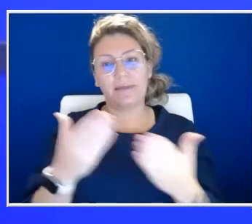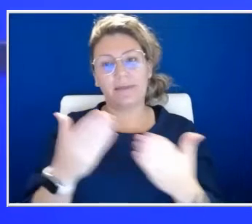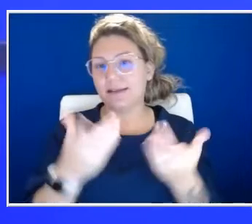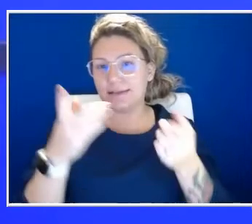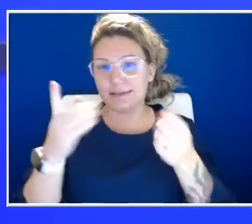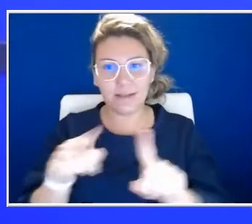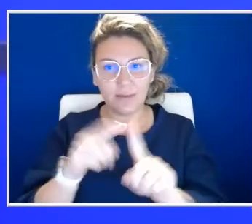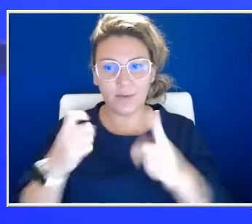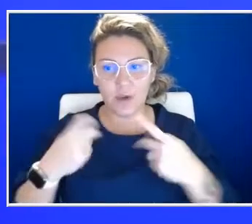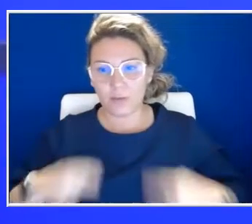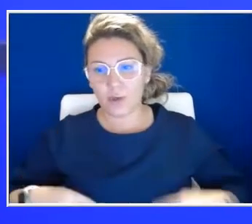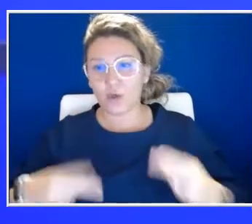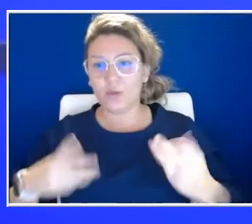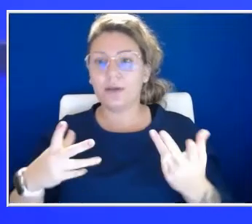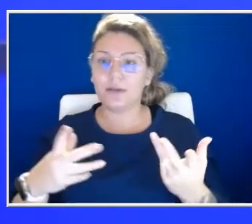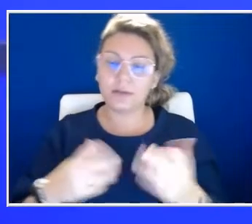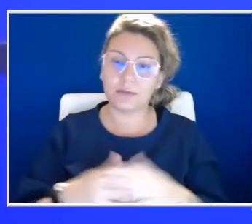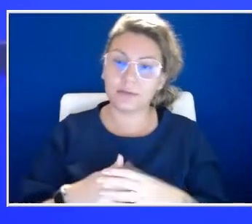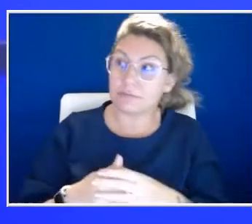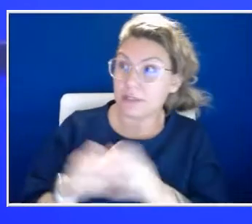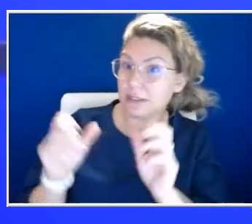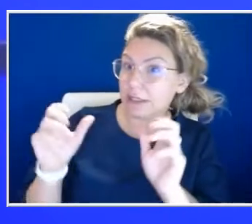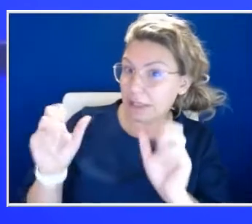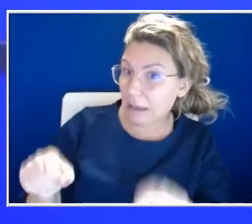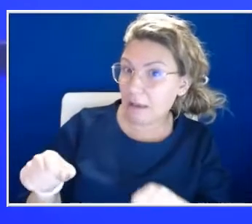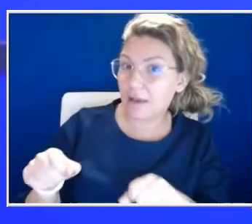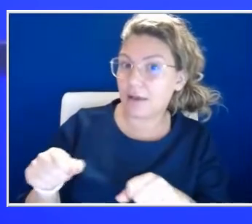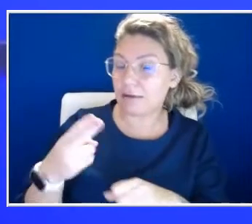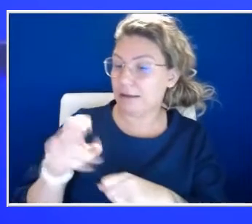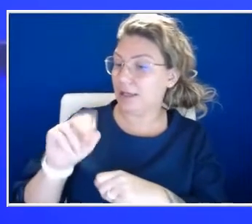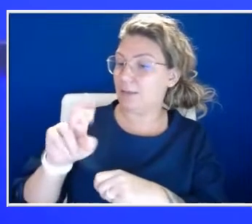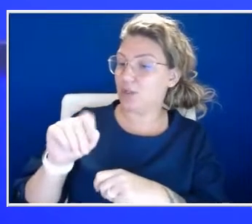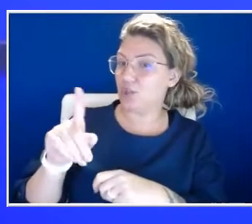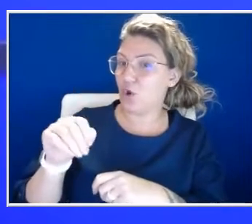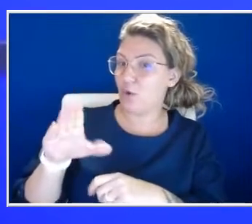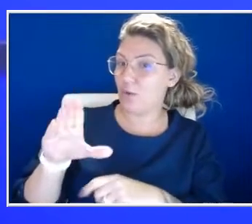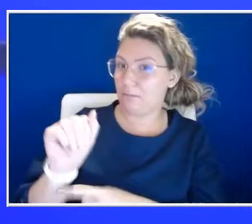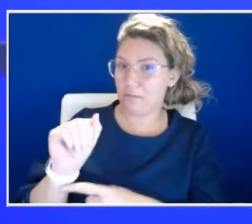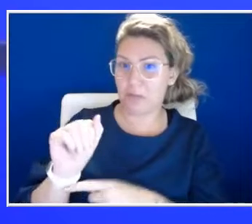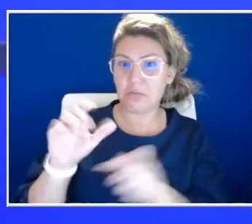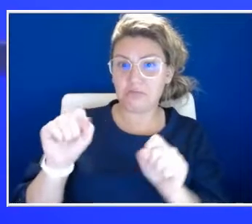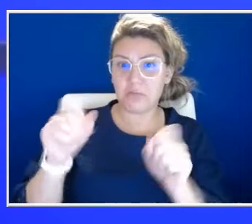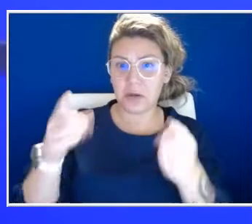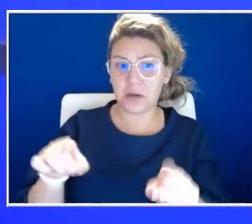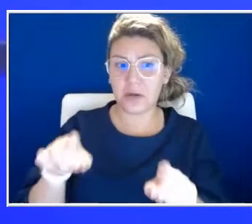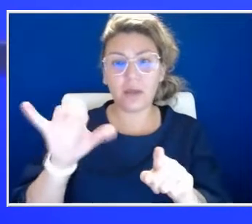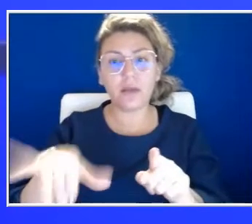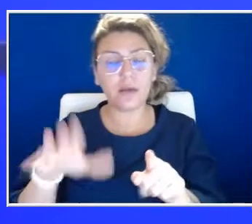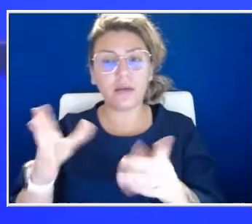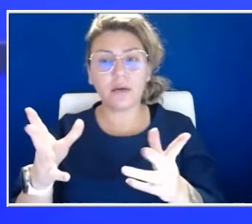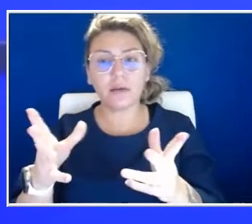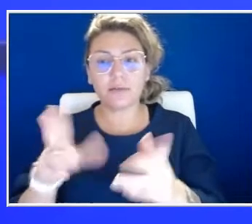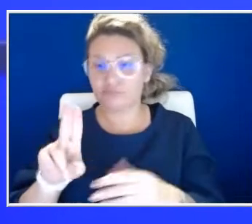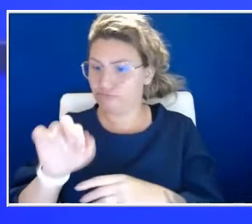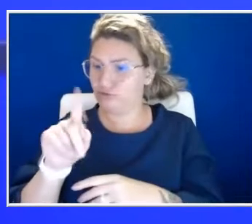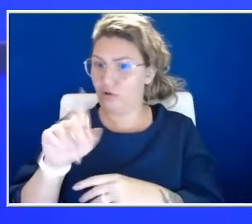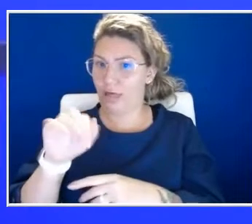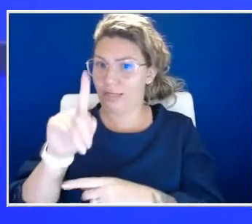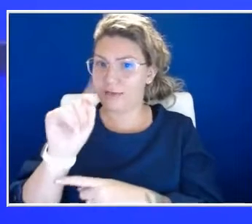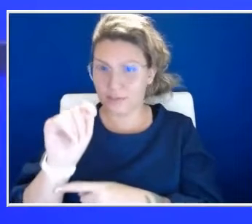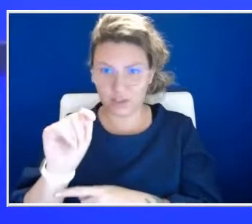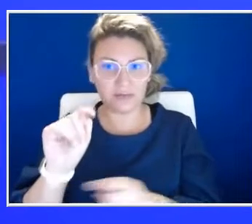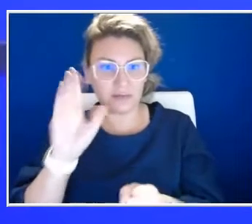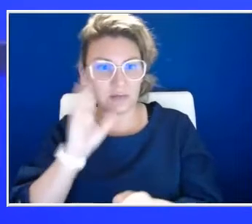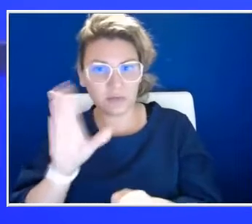nonetheless, it can happen. Respiratory hematomas occur. That would be something that a urologist would deal with if